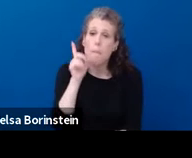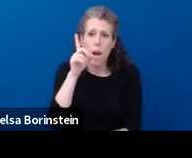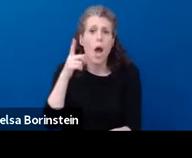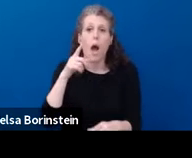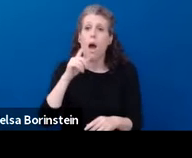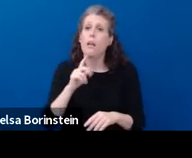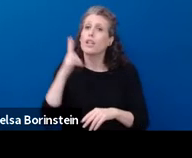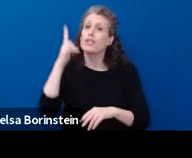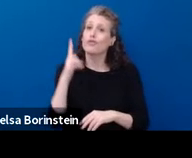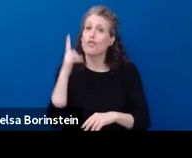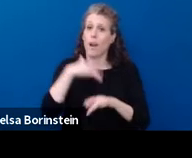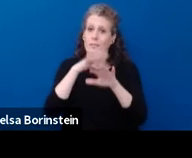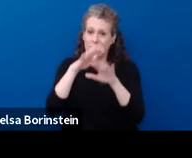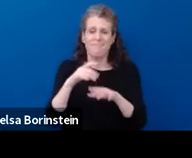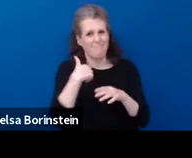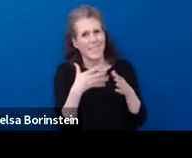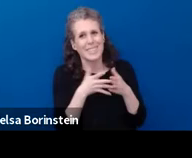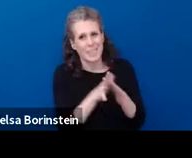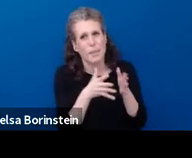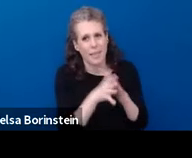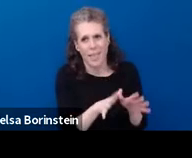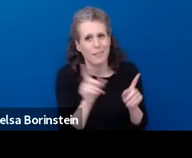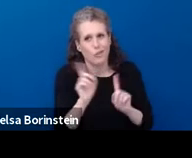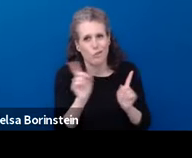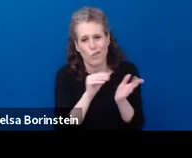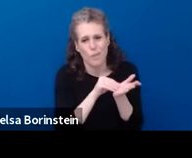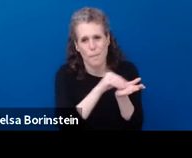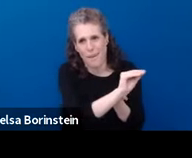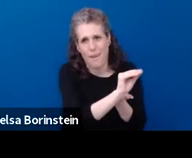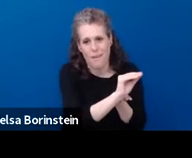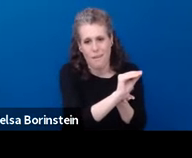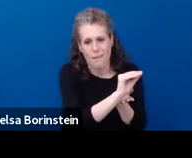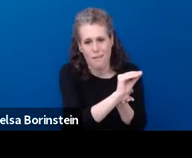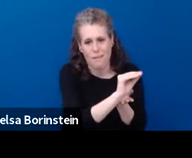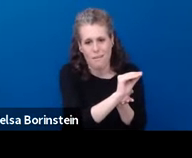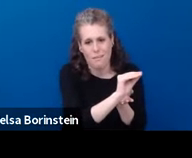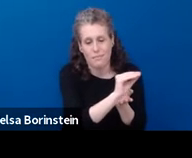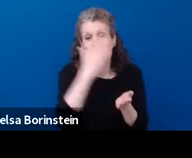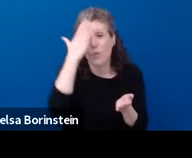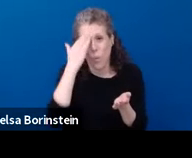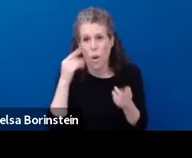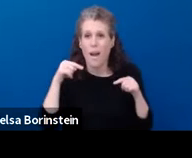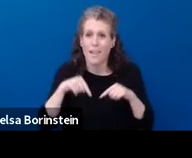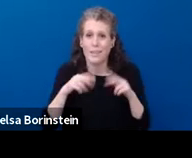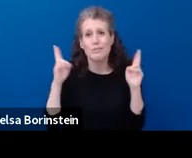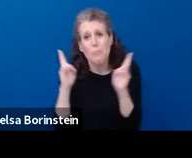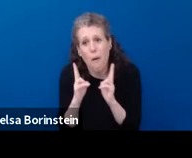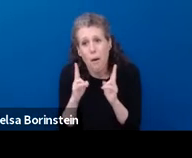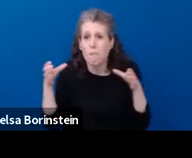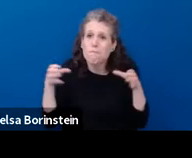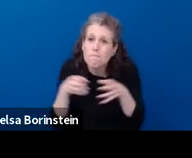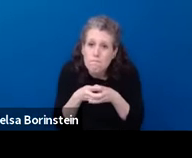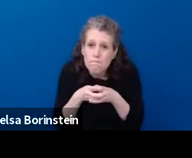beginning. That we are also a very small work.